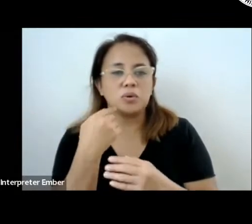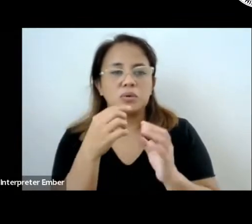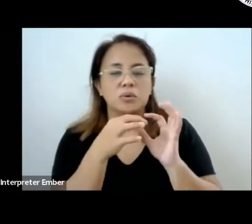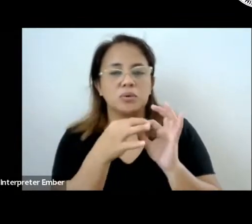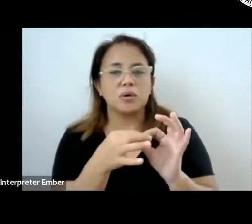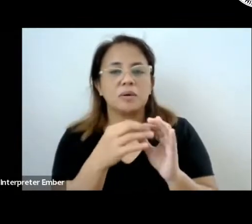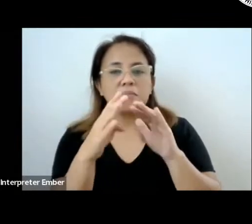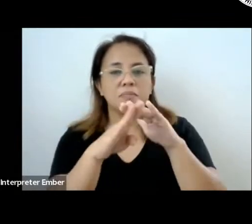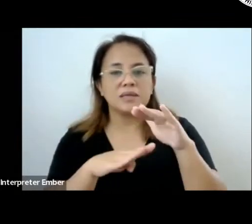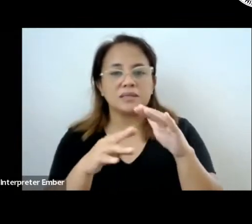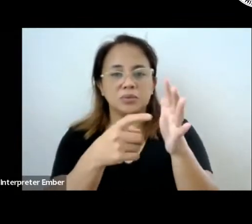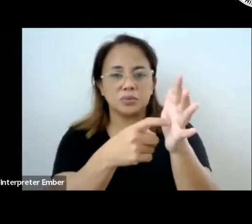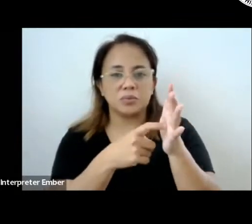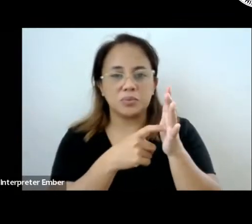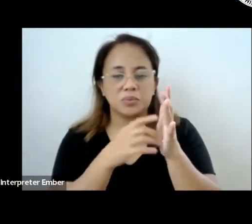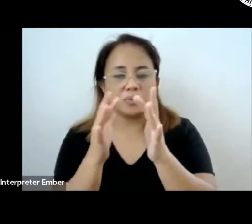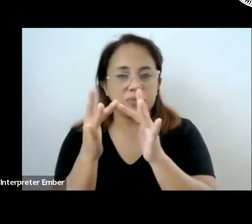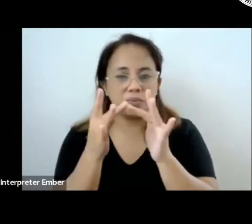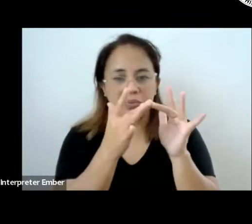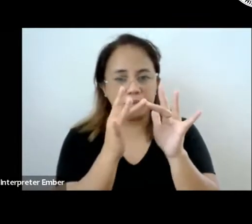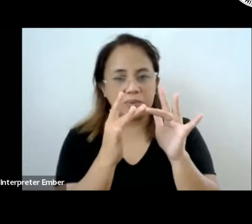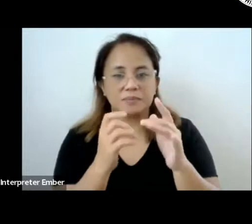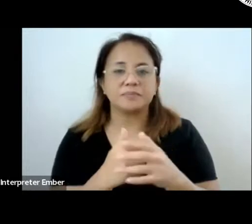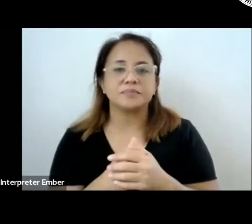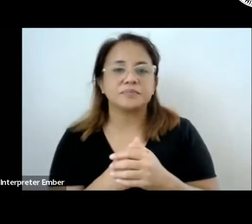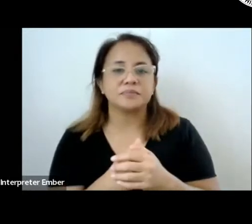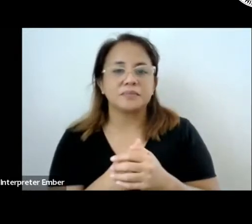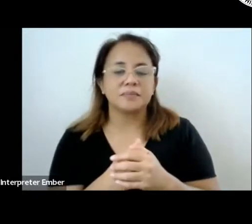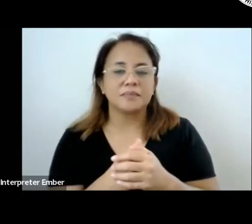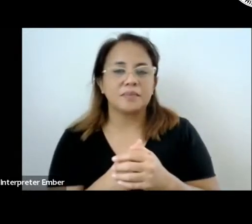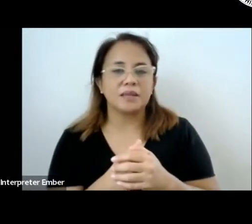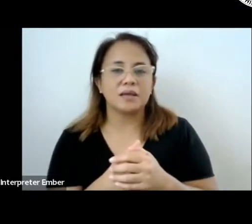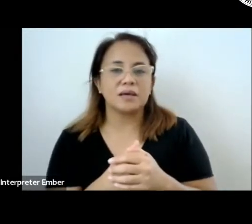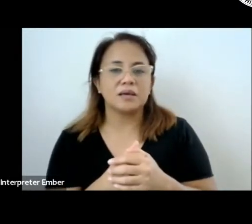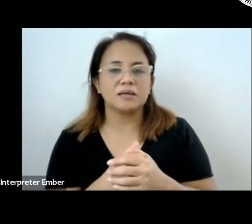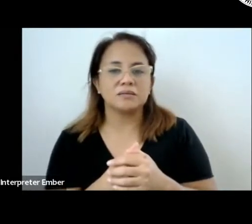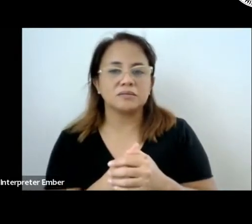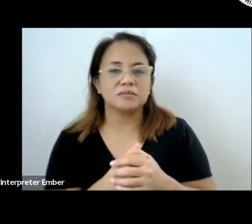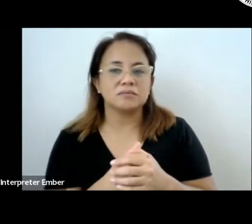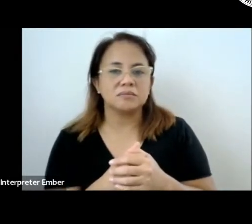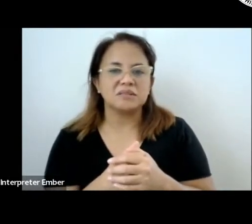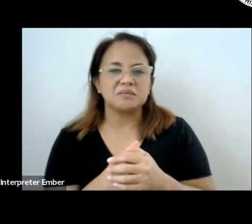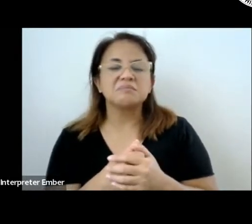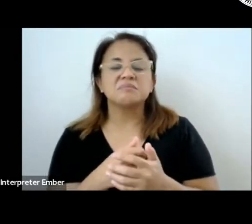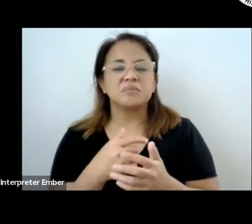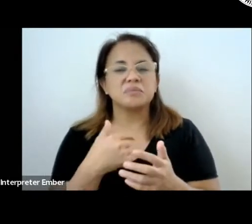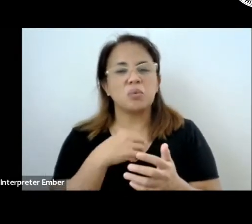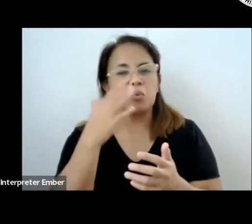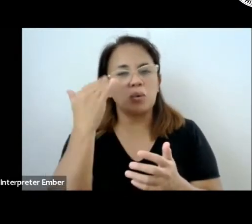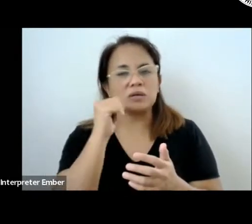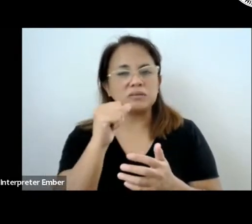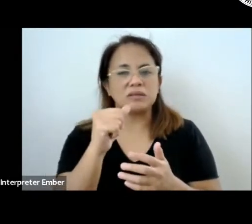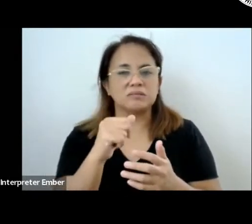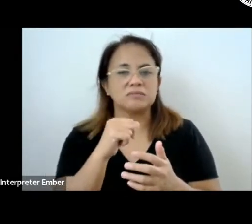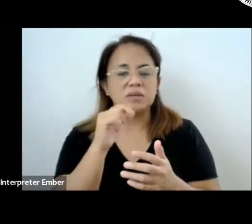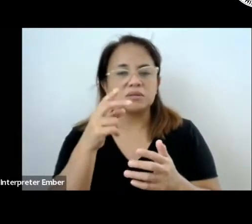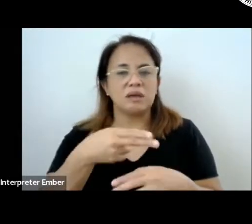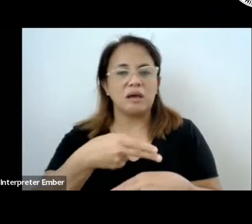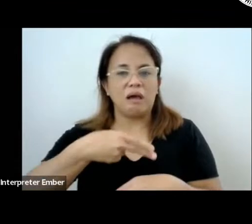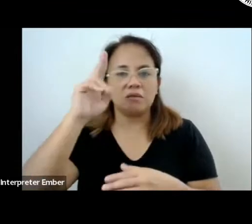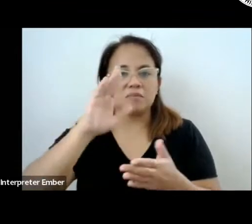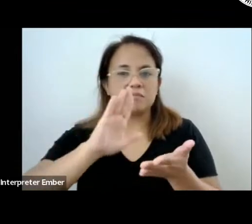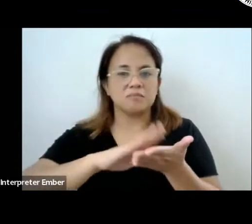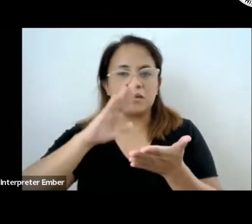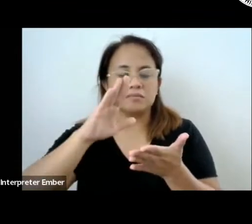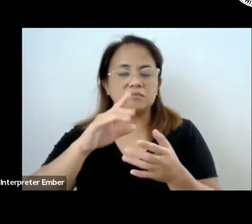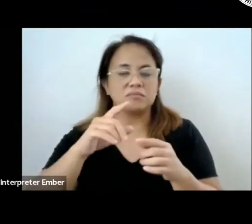basic requirements of connectivity. So hindi kaya maganda siguro para hindi mo masyadong malaking cost sa ating